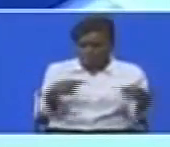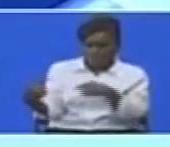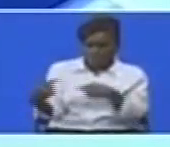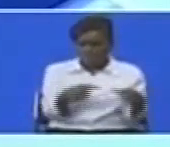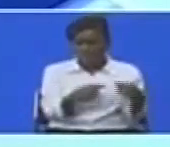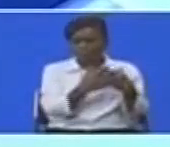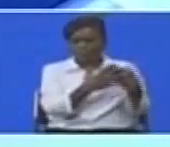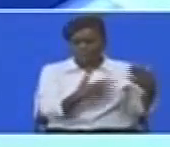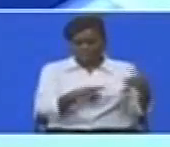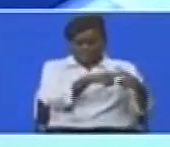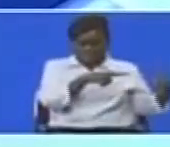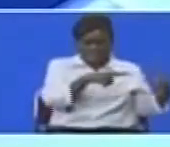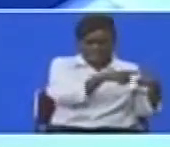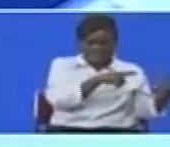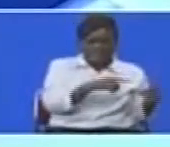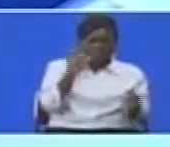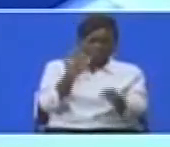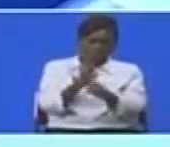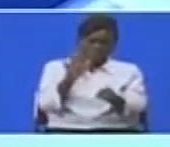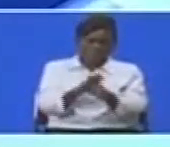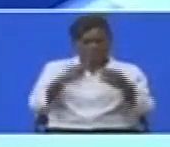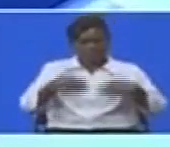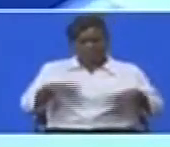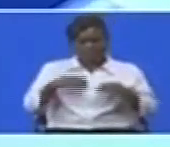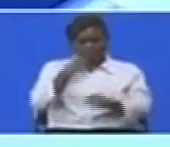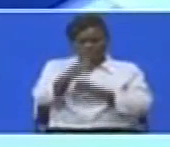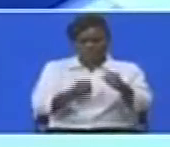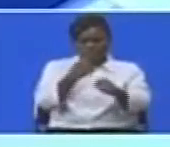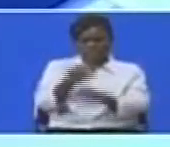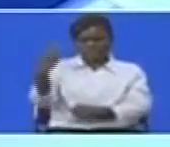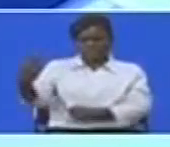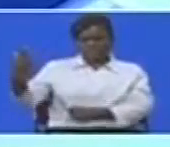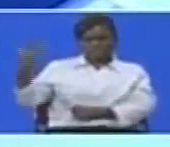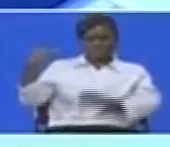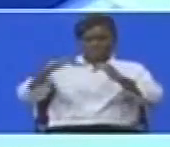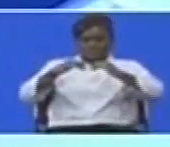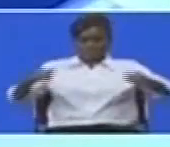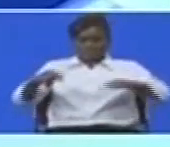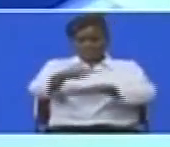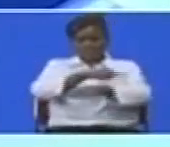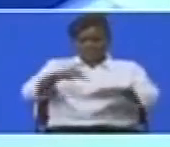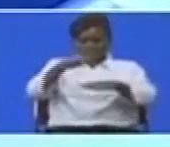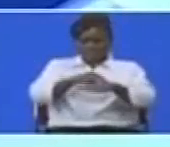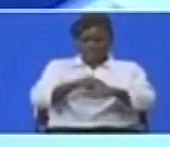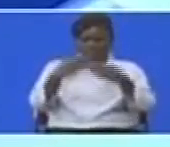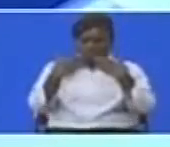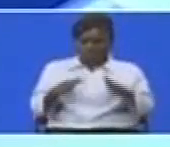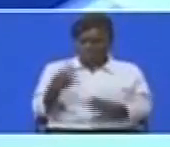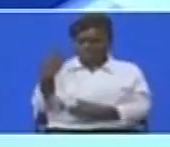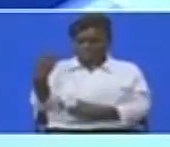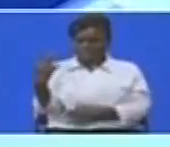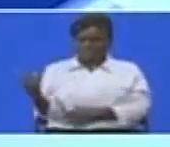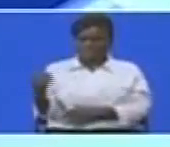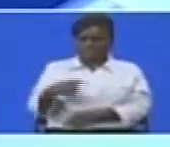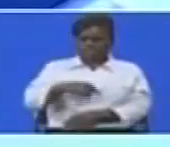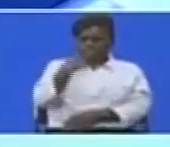and bloodshed that has killed thousands over the past 3 years and divided a nation. Ending his three-nation African tour